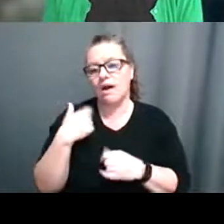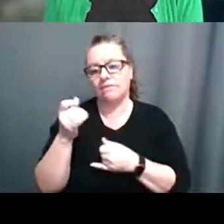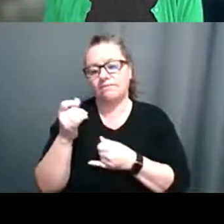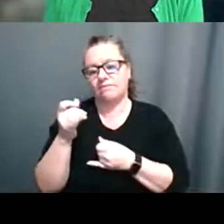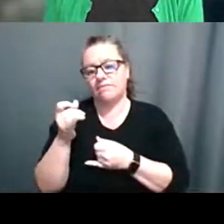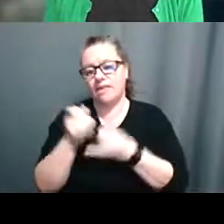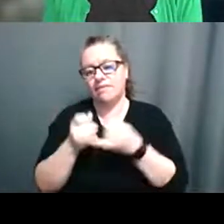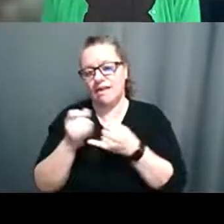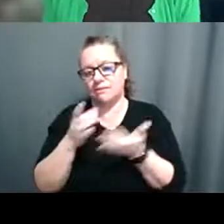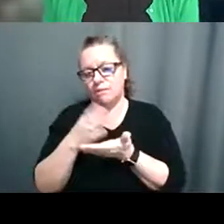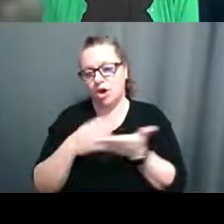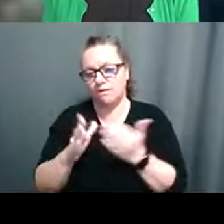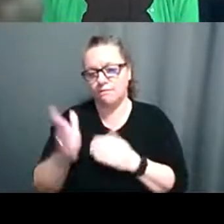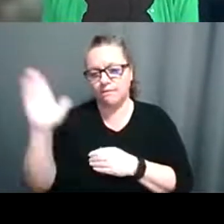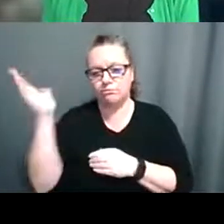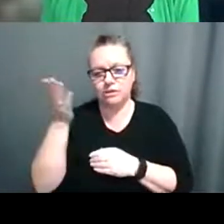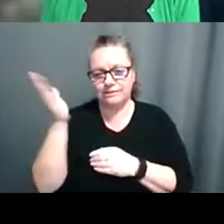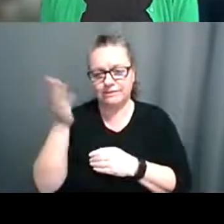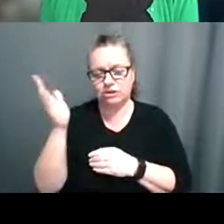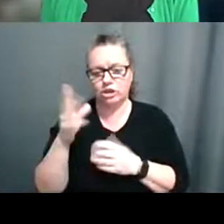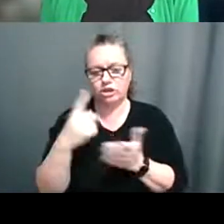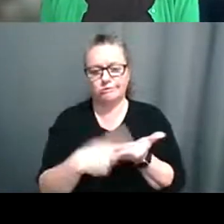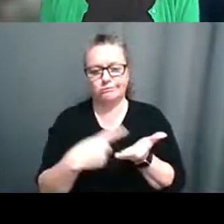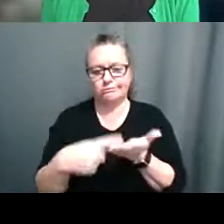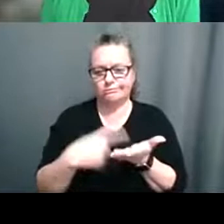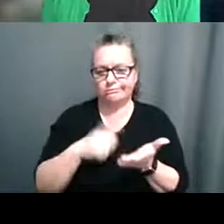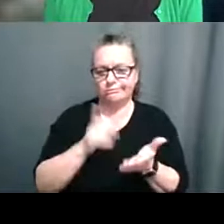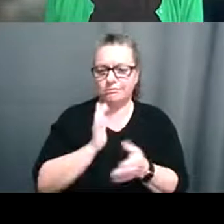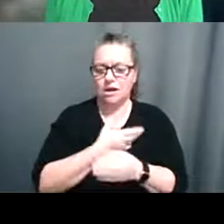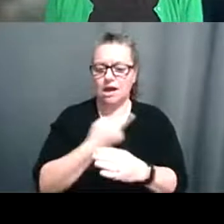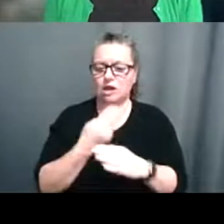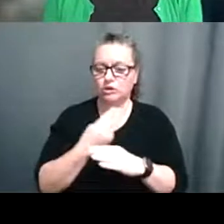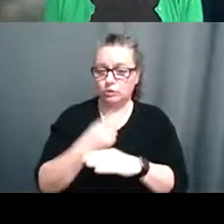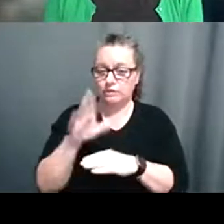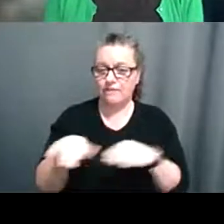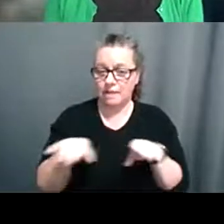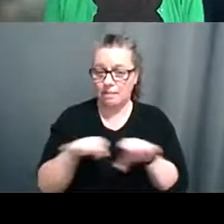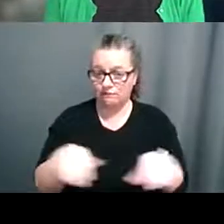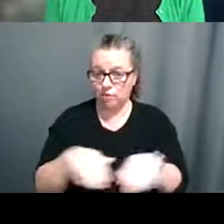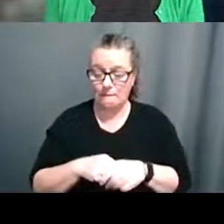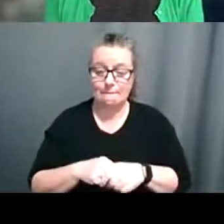half of my presentation talking about our use of that platform.